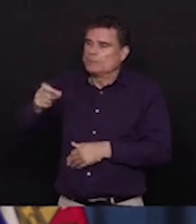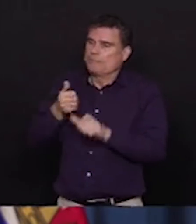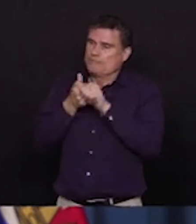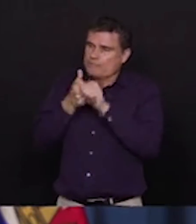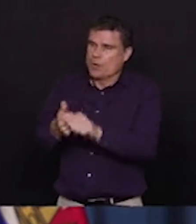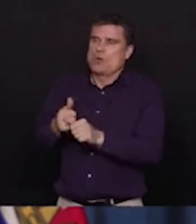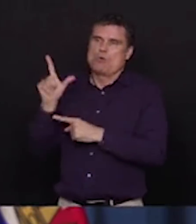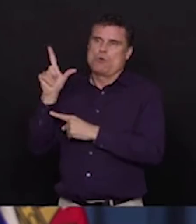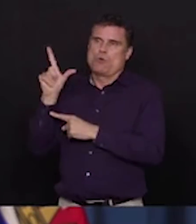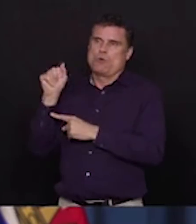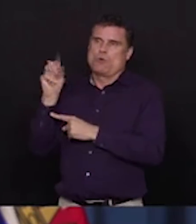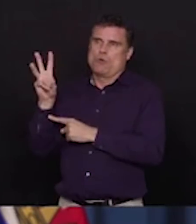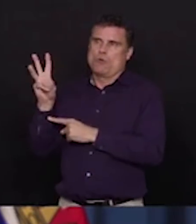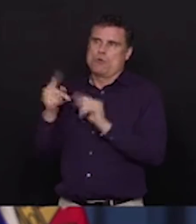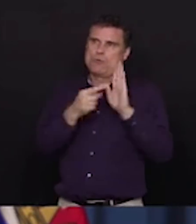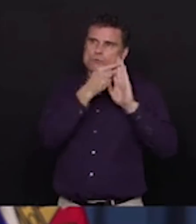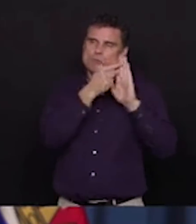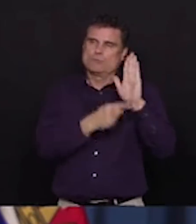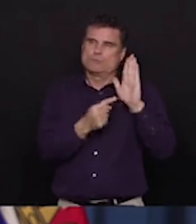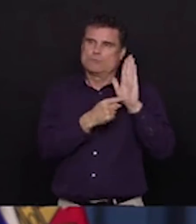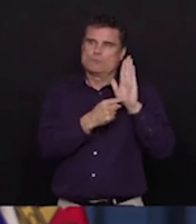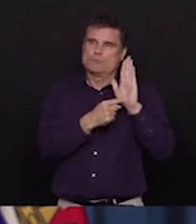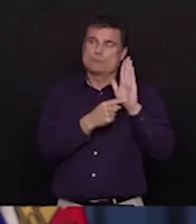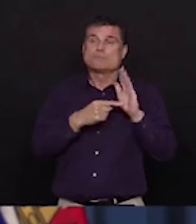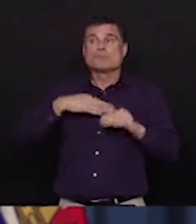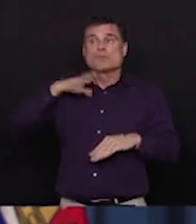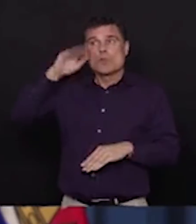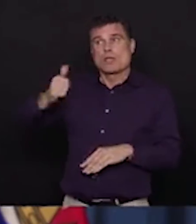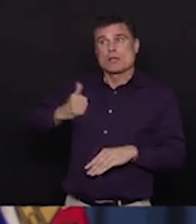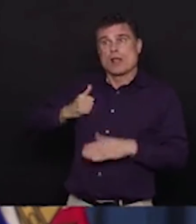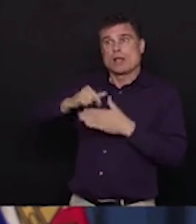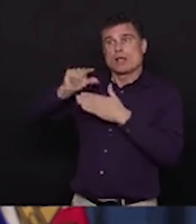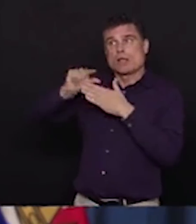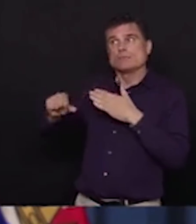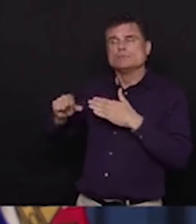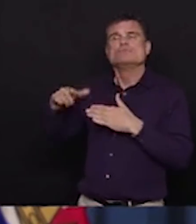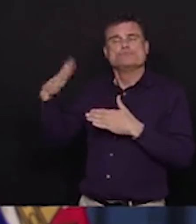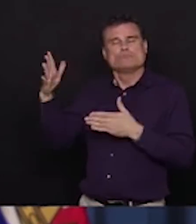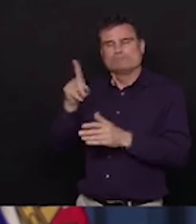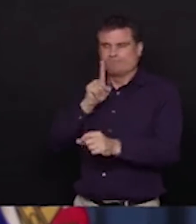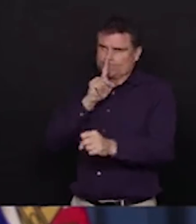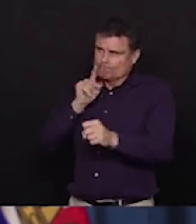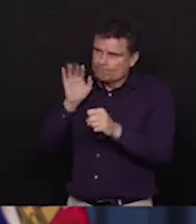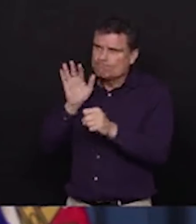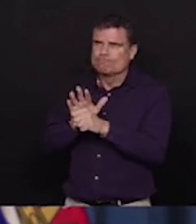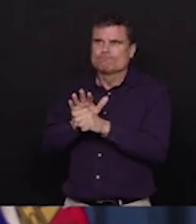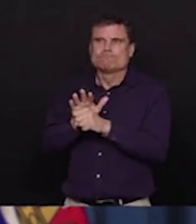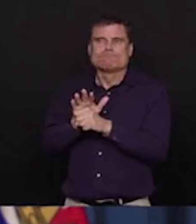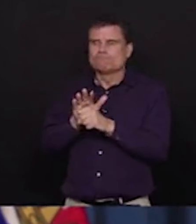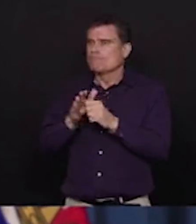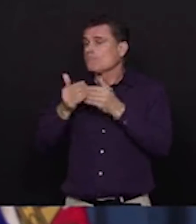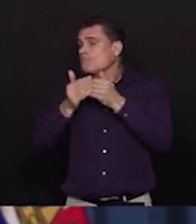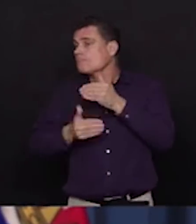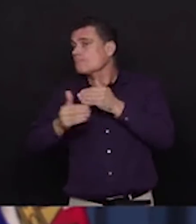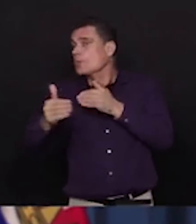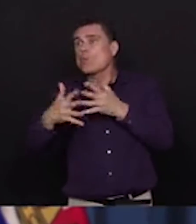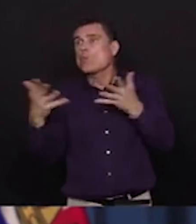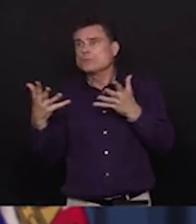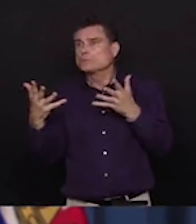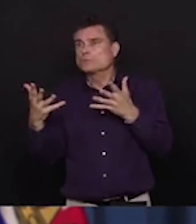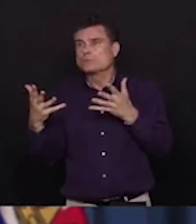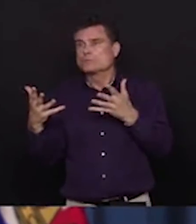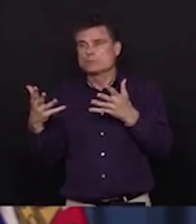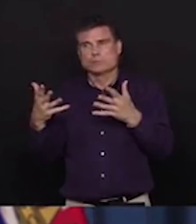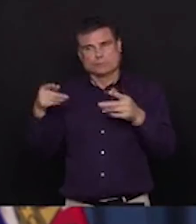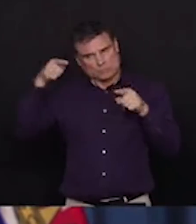and I'm very appreciative of their response to that. But as well, there's an individual and personal responsibility